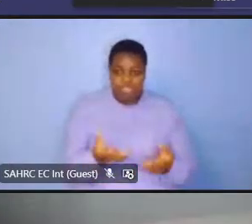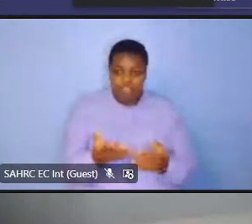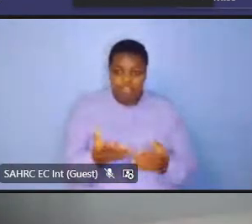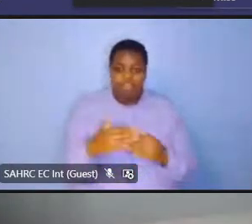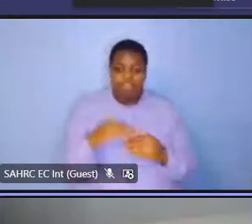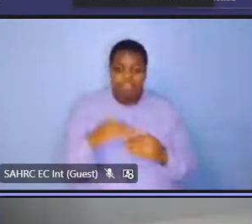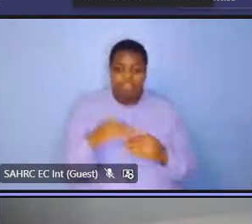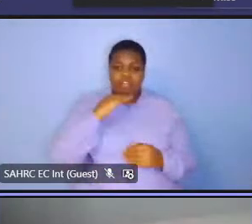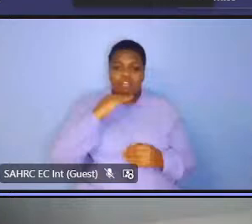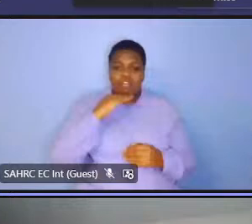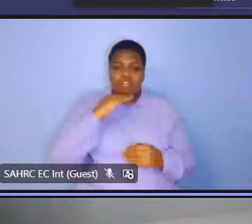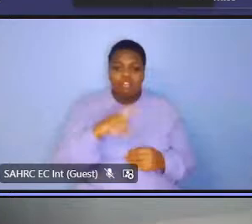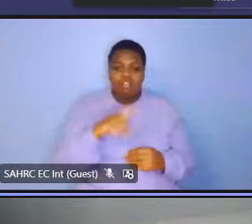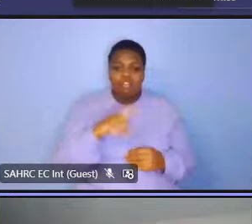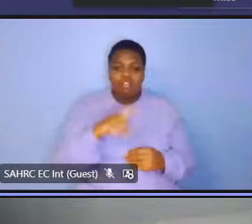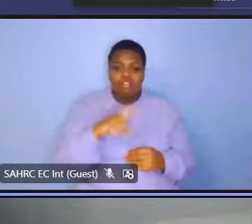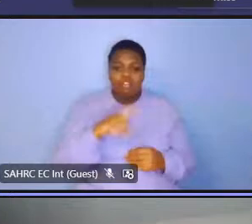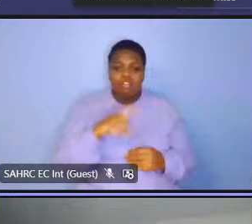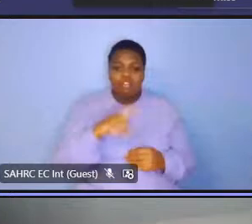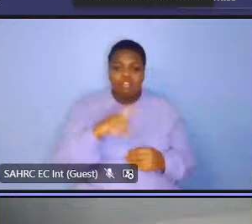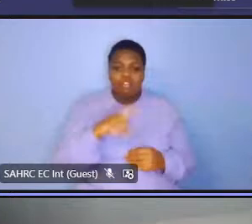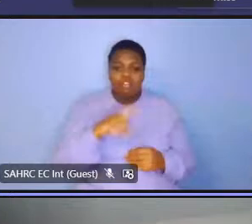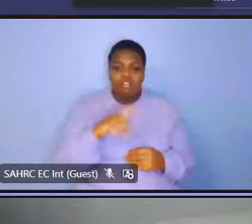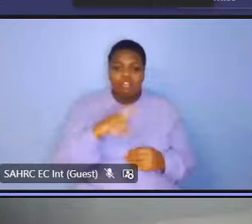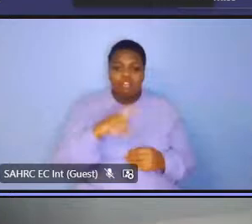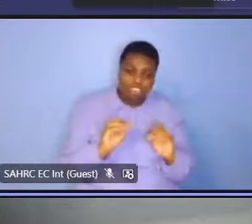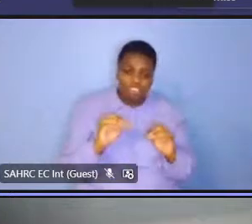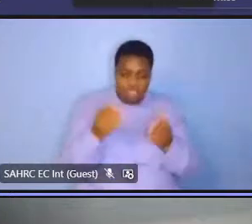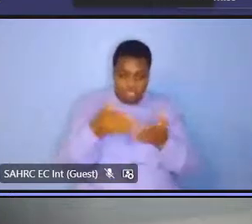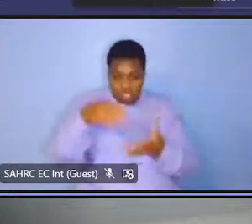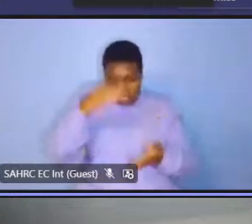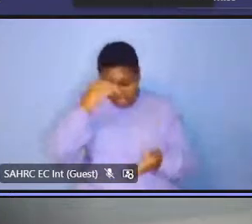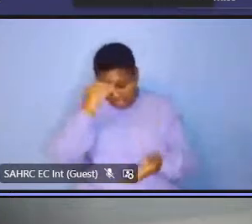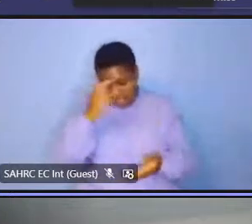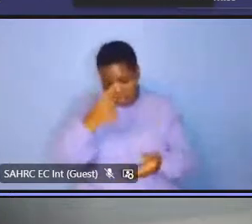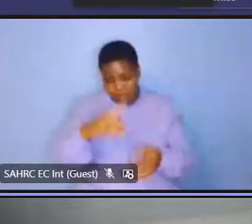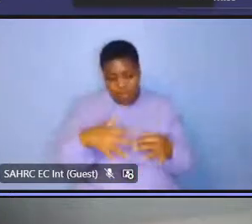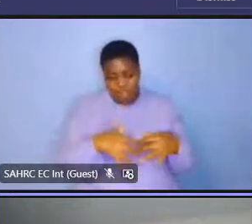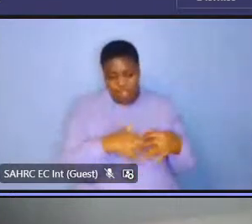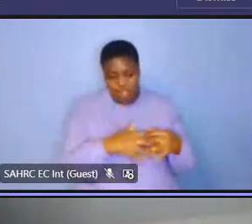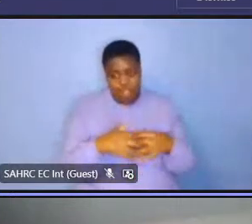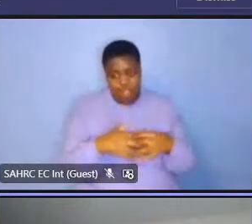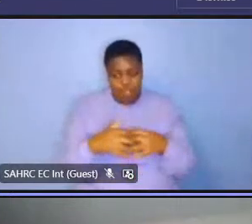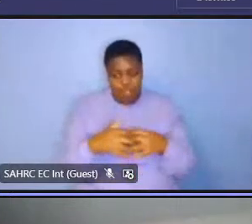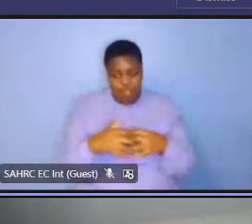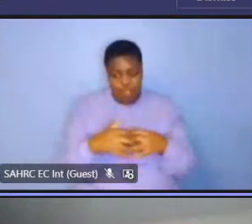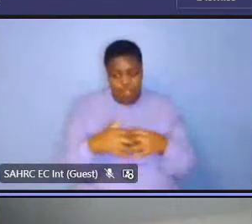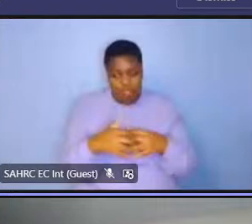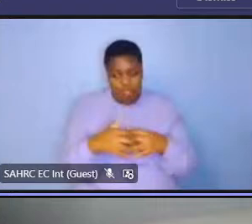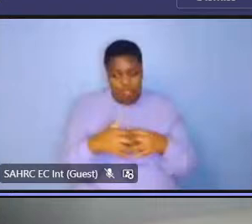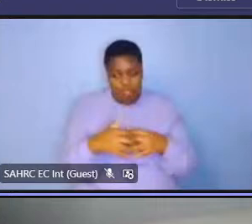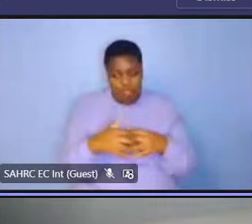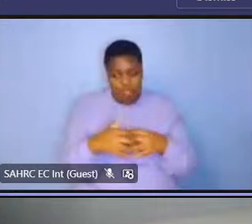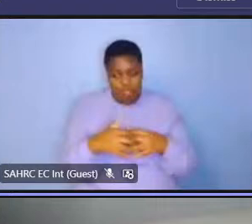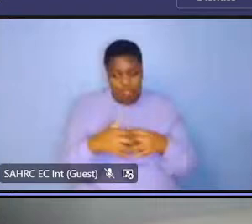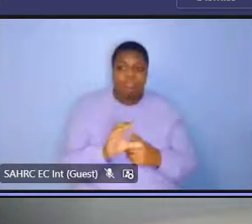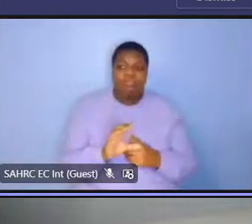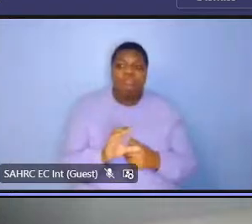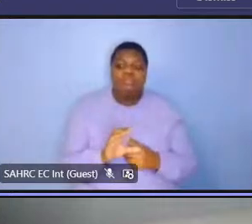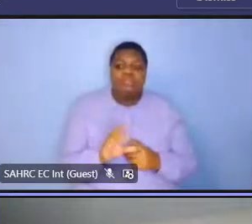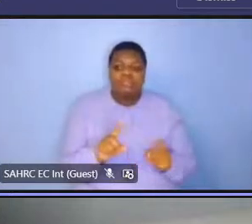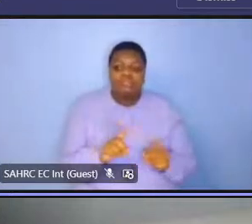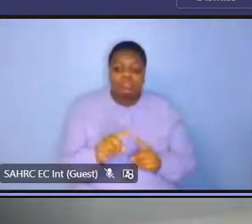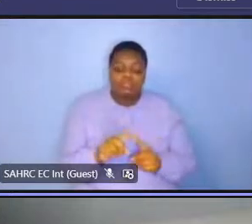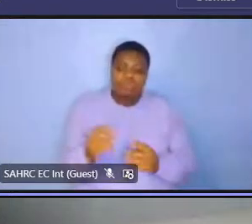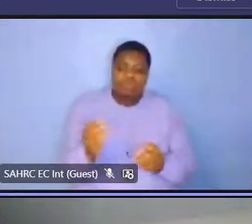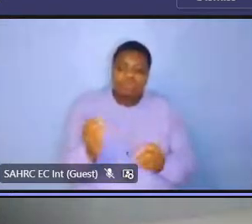right from their website. Teaching, learning, and mutual respect, and the establishment of a culture of tolerance and peace in all schools. In